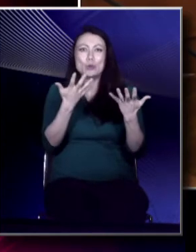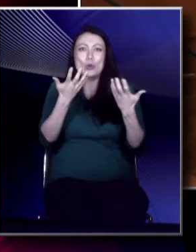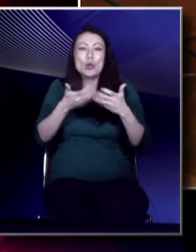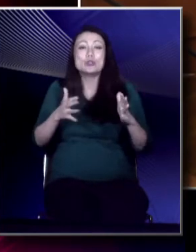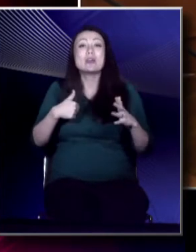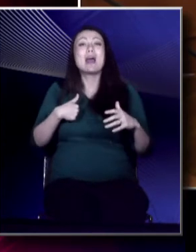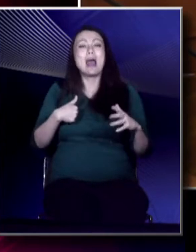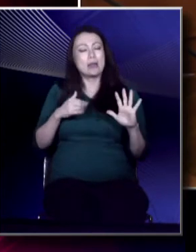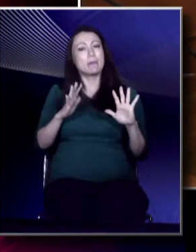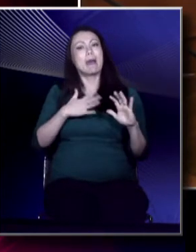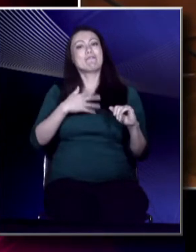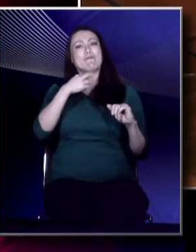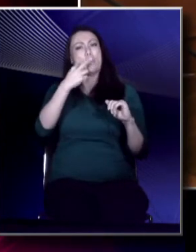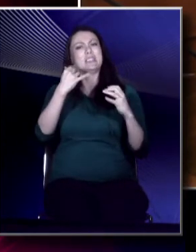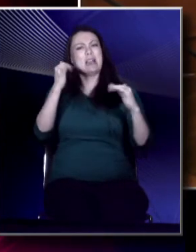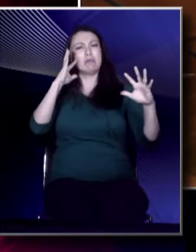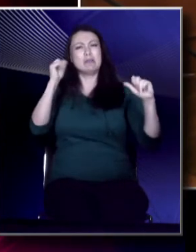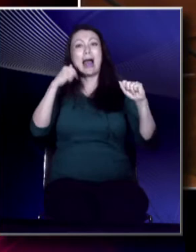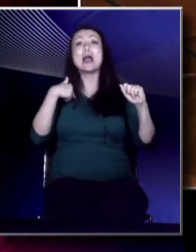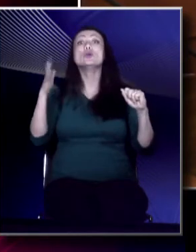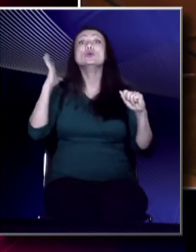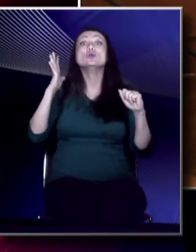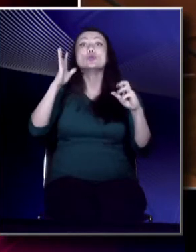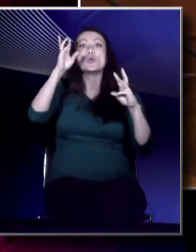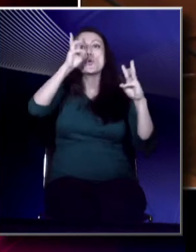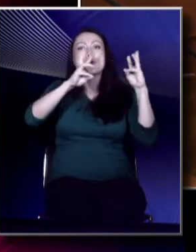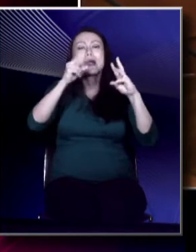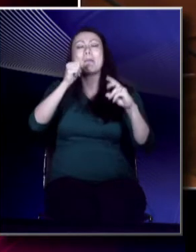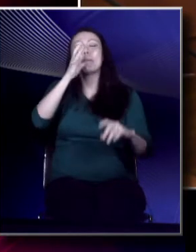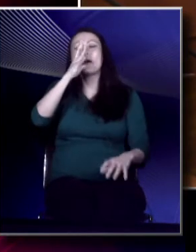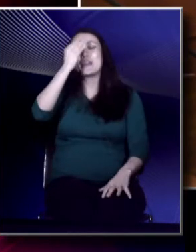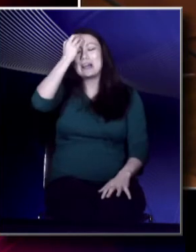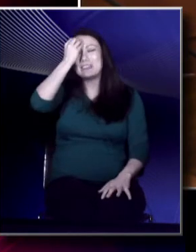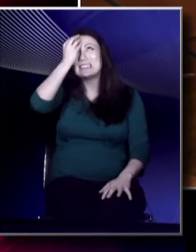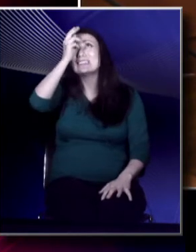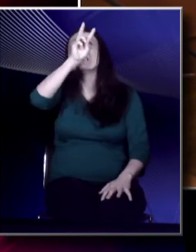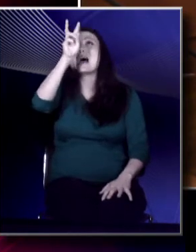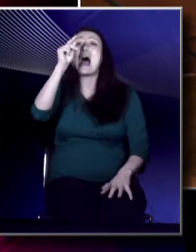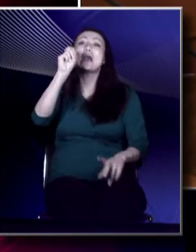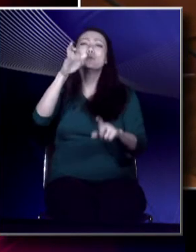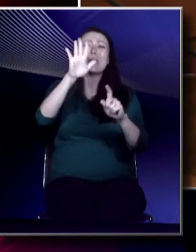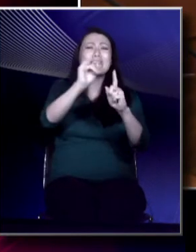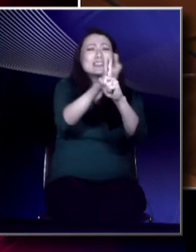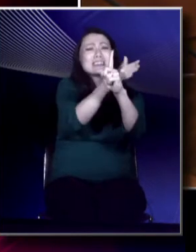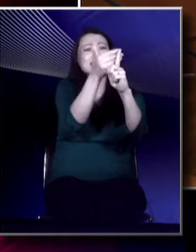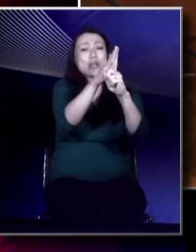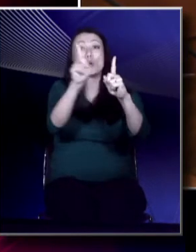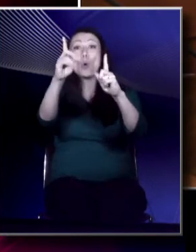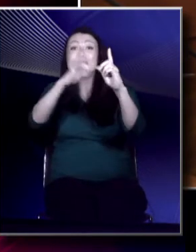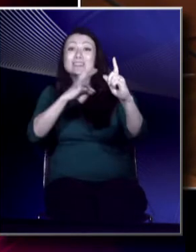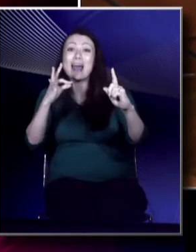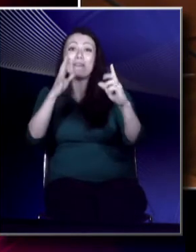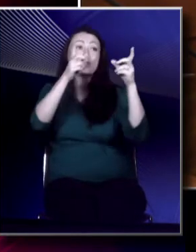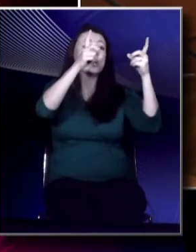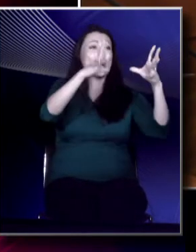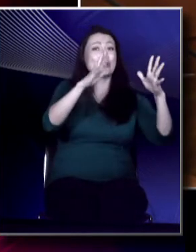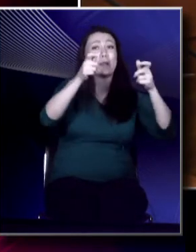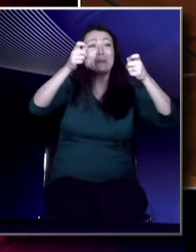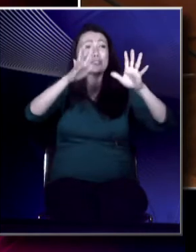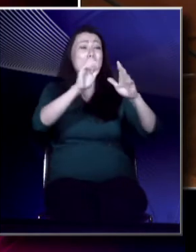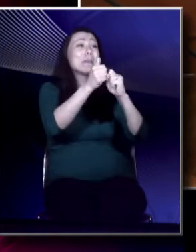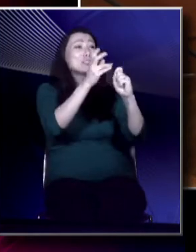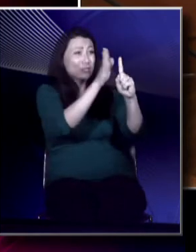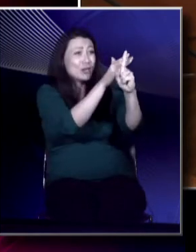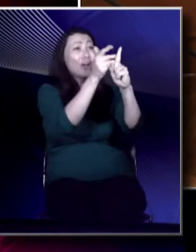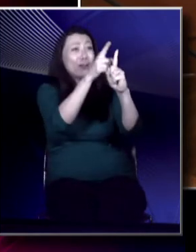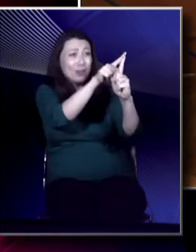I used to worry as a mother and stare at the ceiling. I used to have to pet the egos of your staff and your directors and your administrators to make sure everybody felt good about